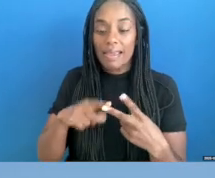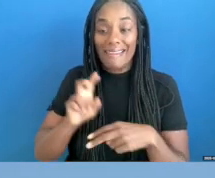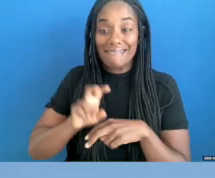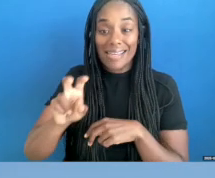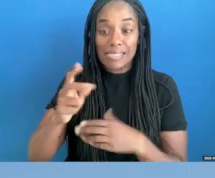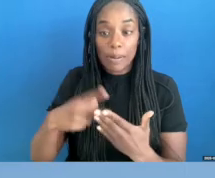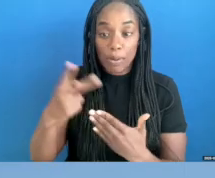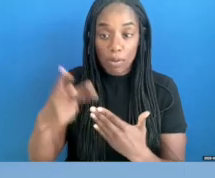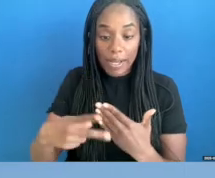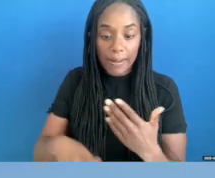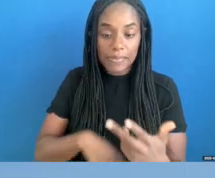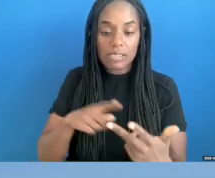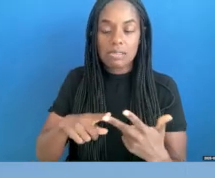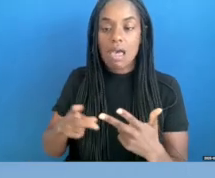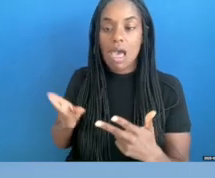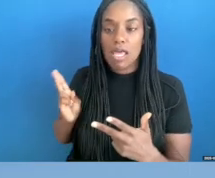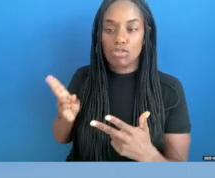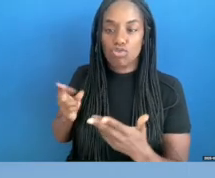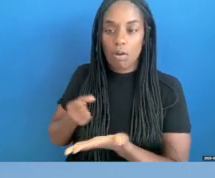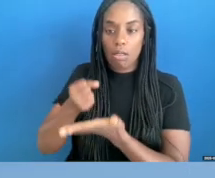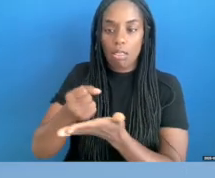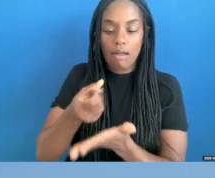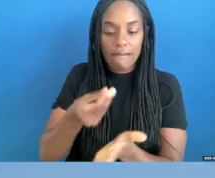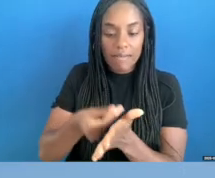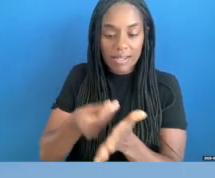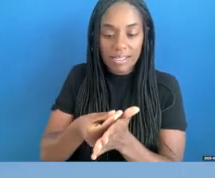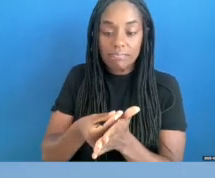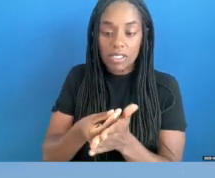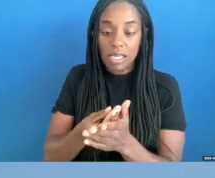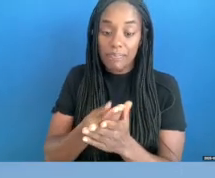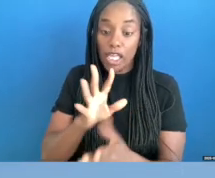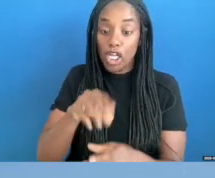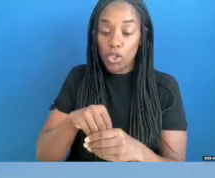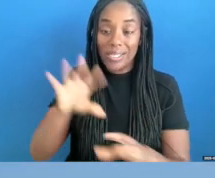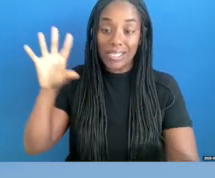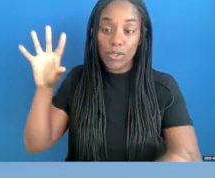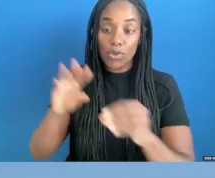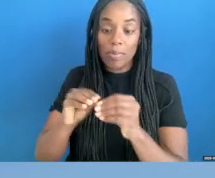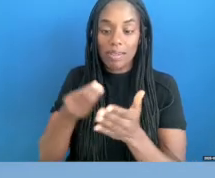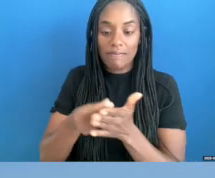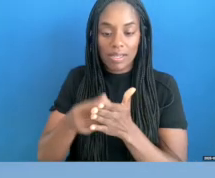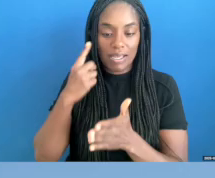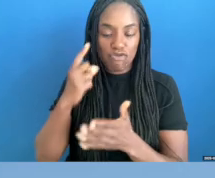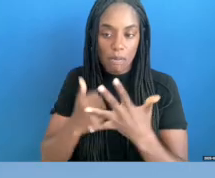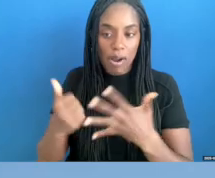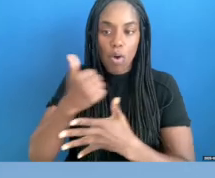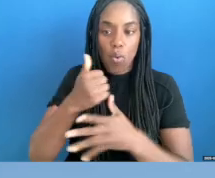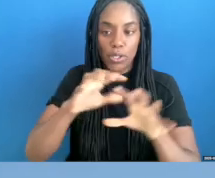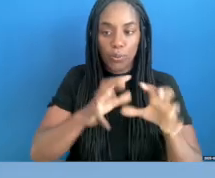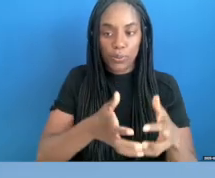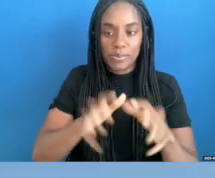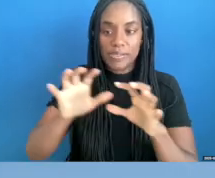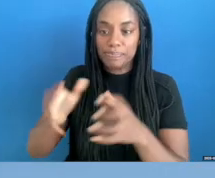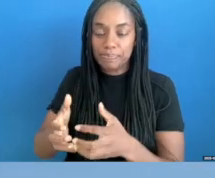funding, including cumulative funding for priority populations. Then we'll go over this year's